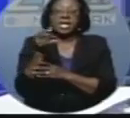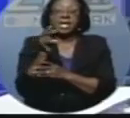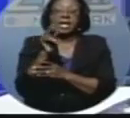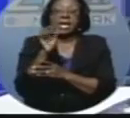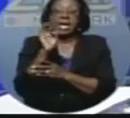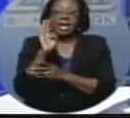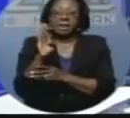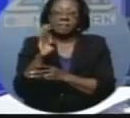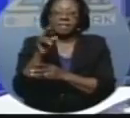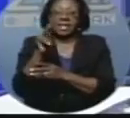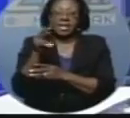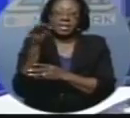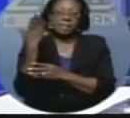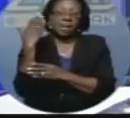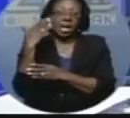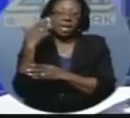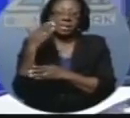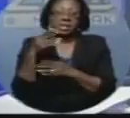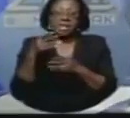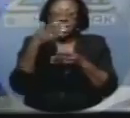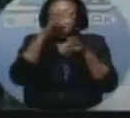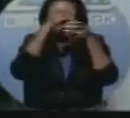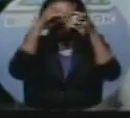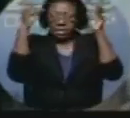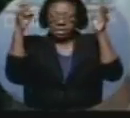Our Altavis Munnings reports.